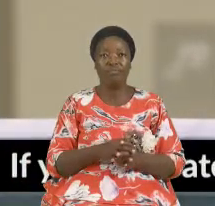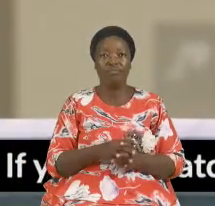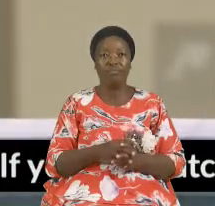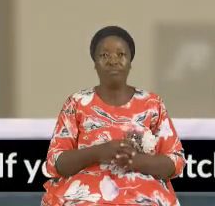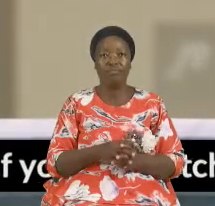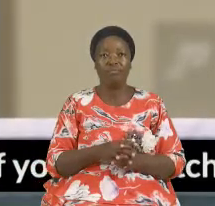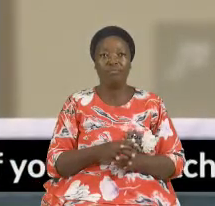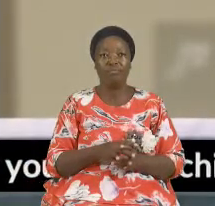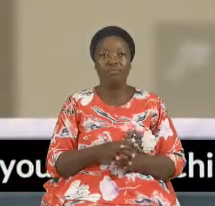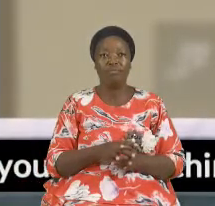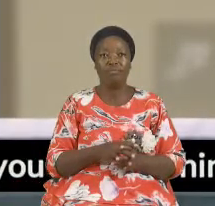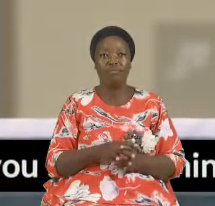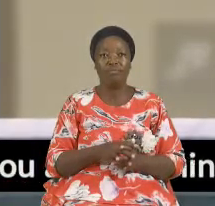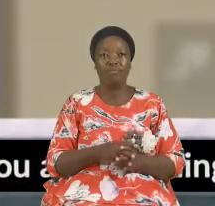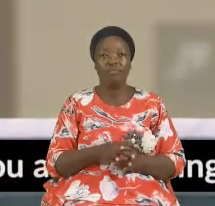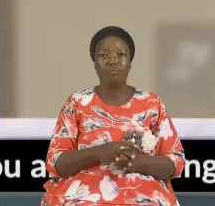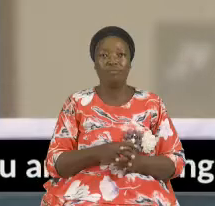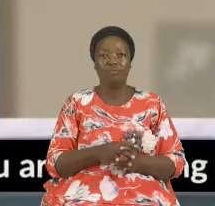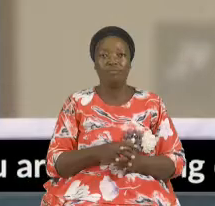Okay.